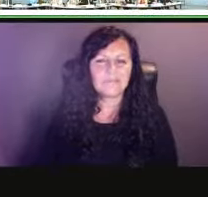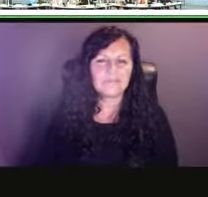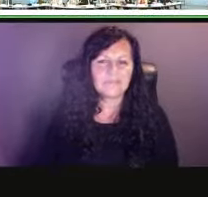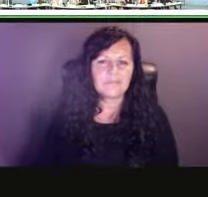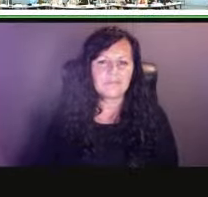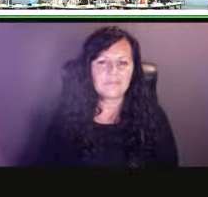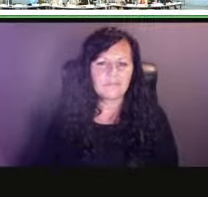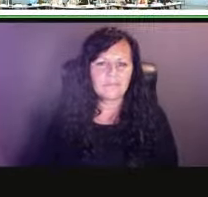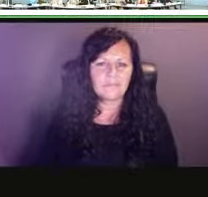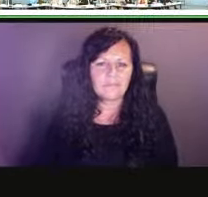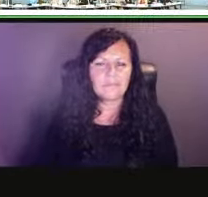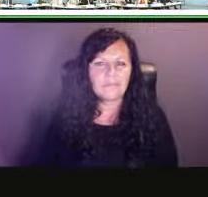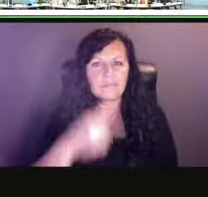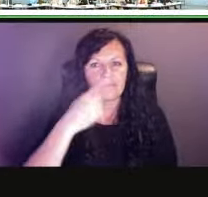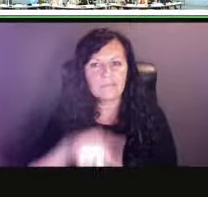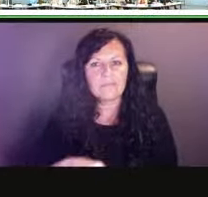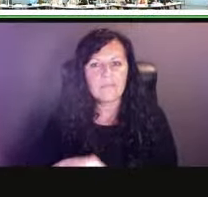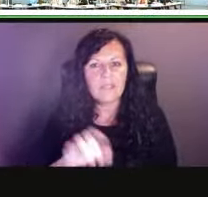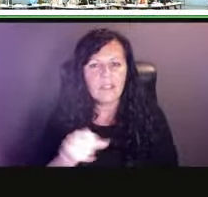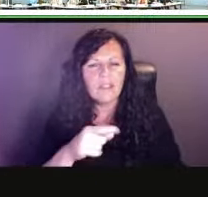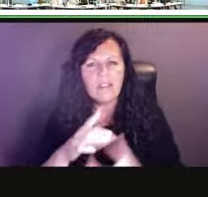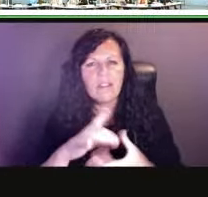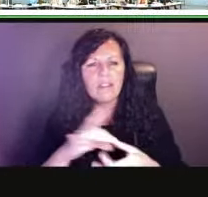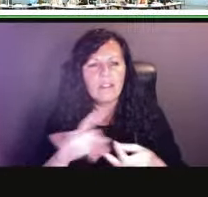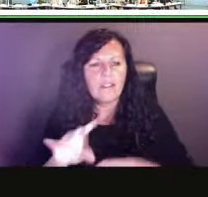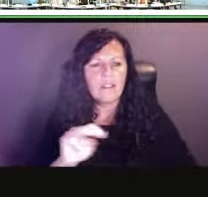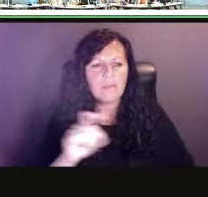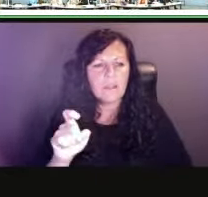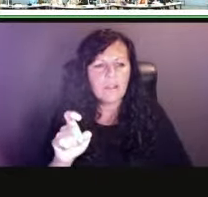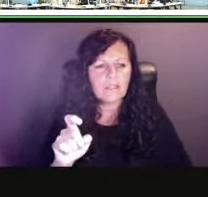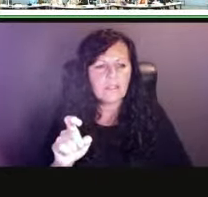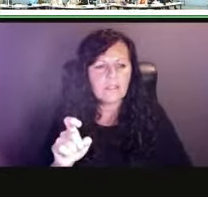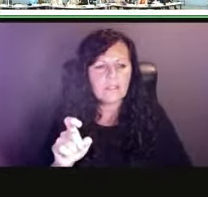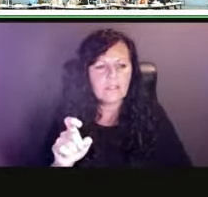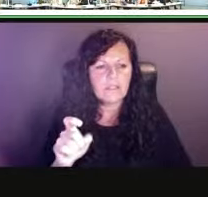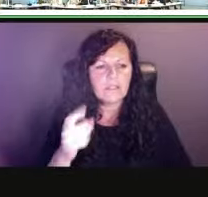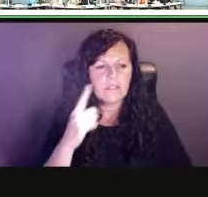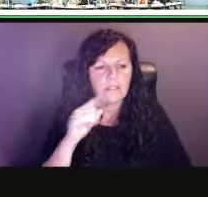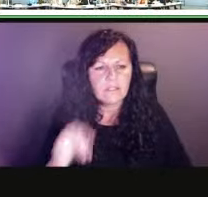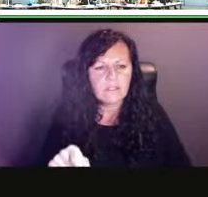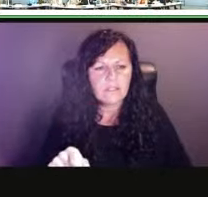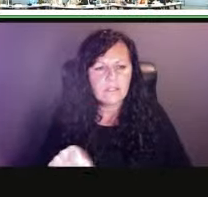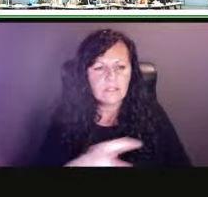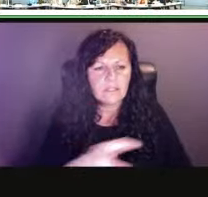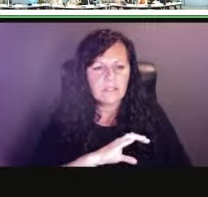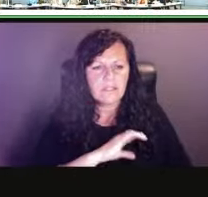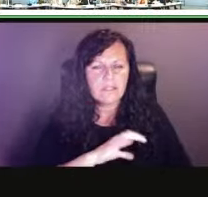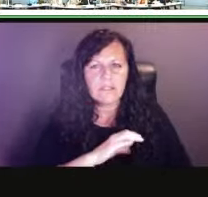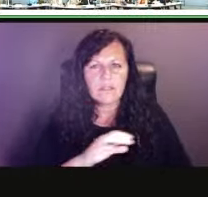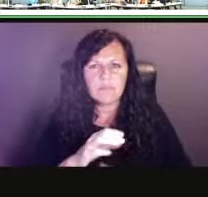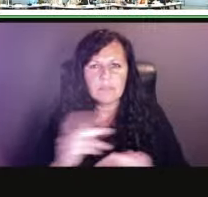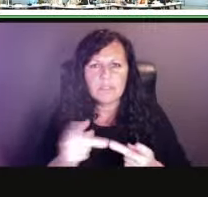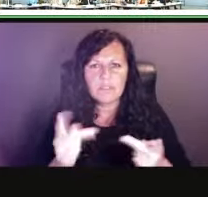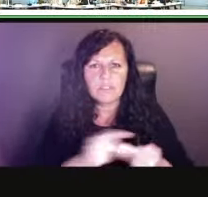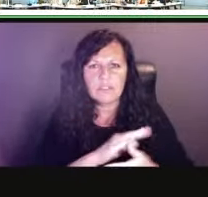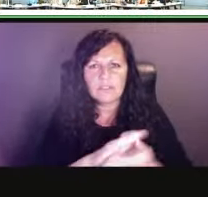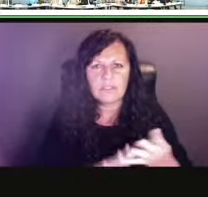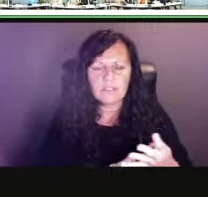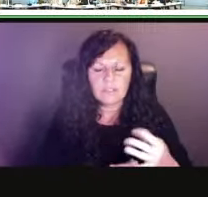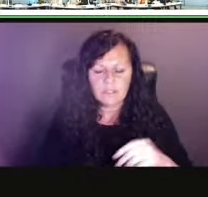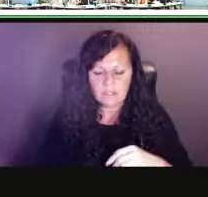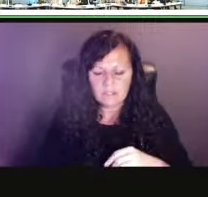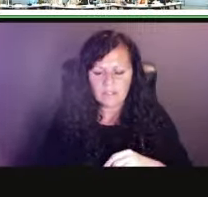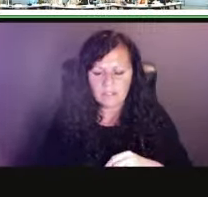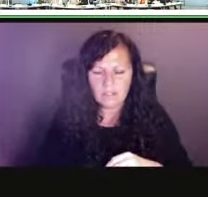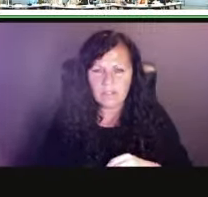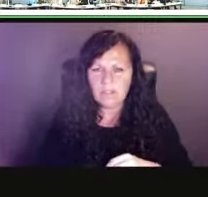Chief Womack, could you speak to the impacts of these four police officer positions, and much like Chief Niblock